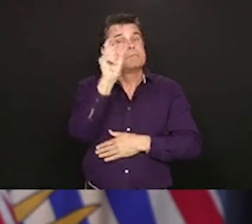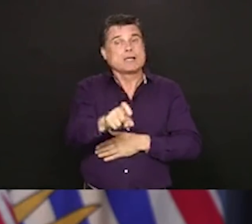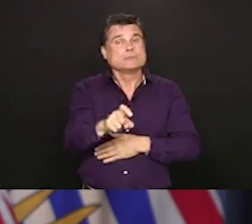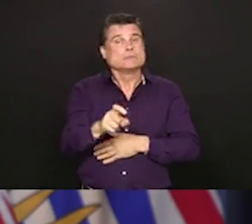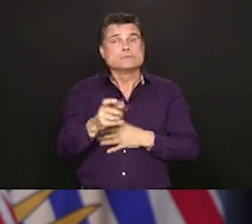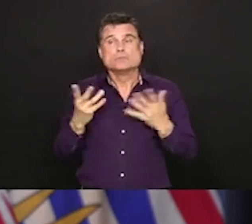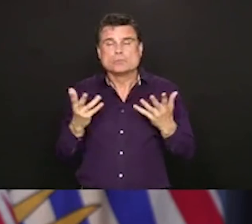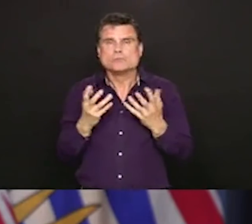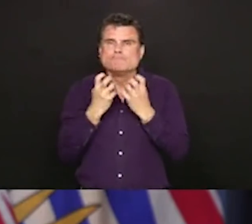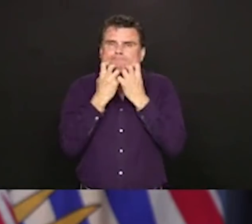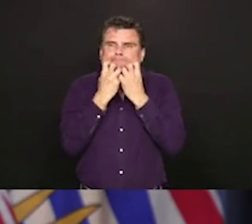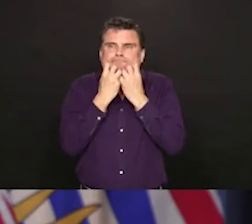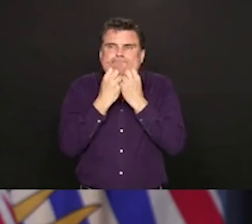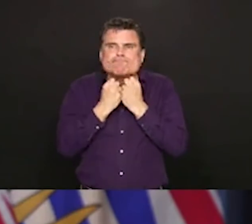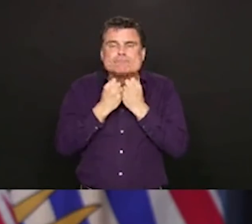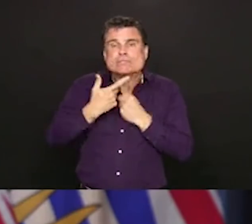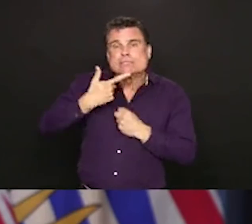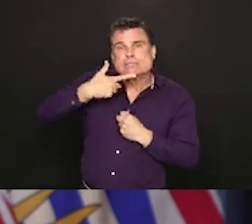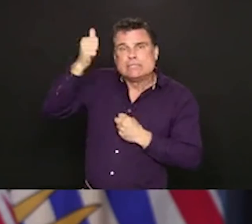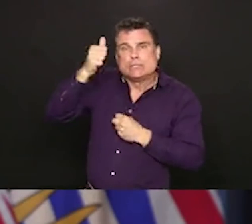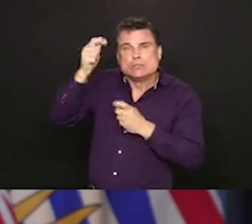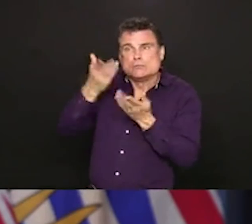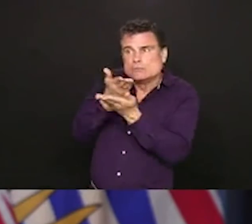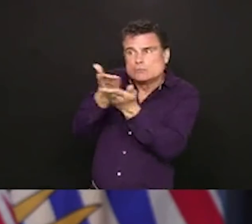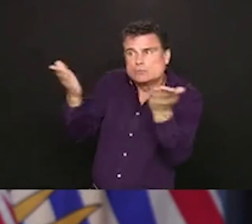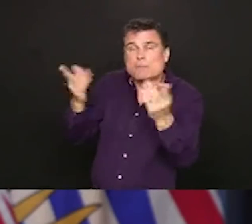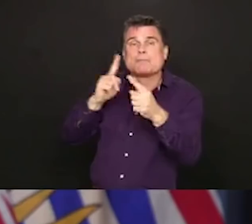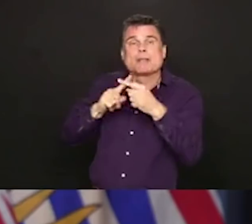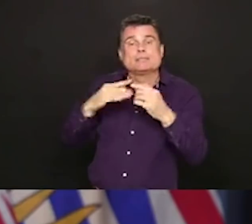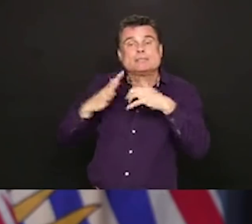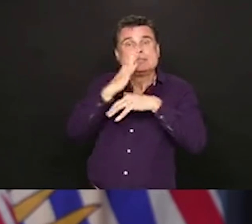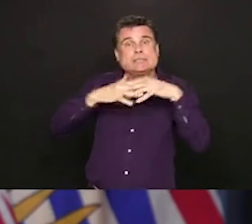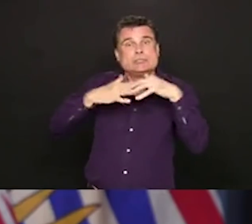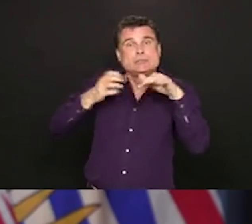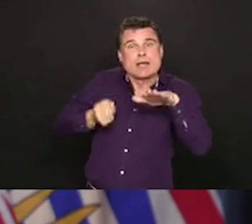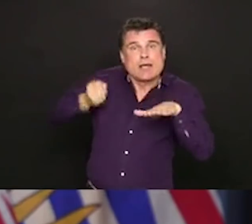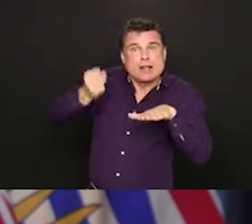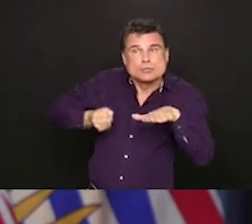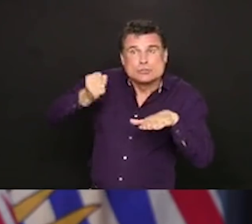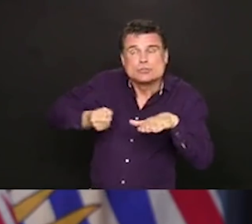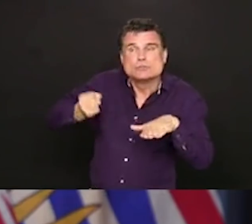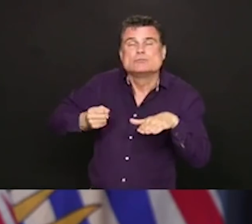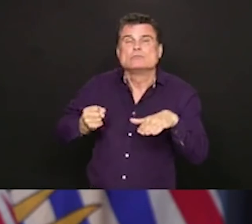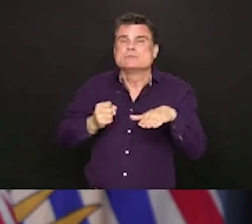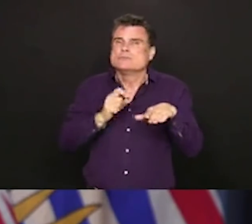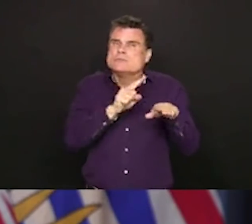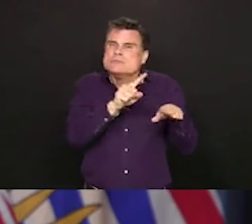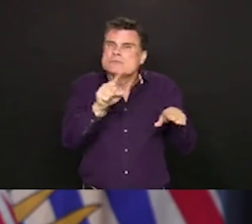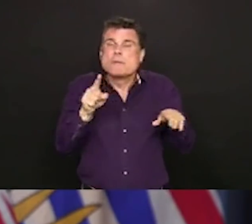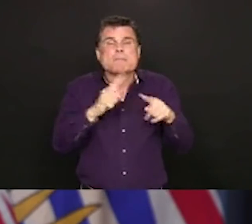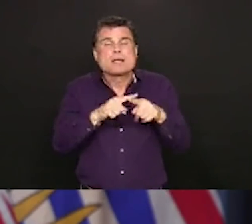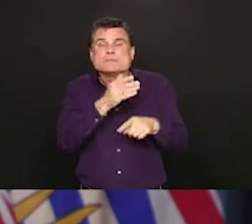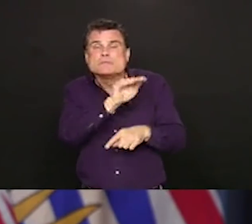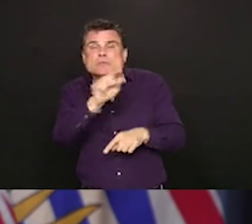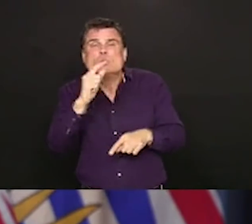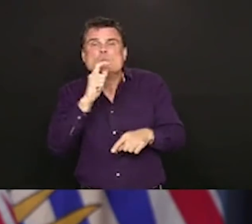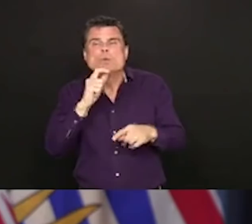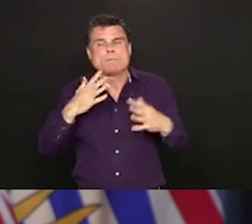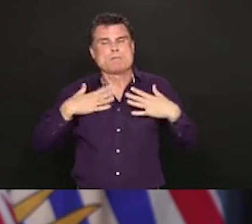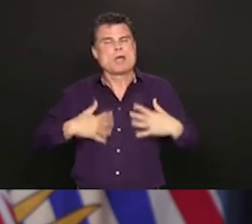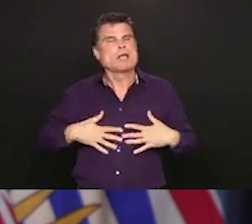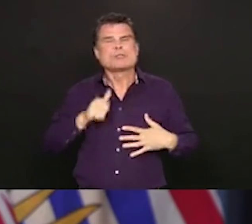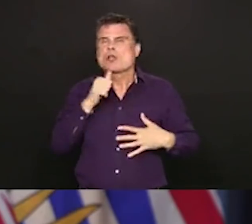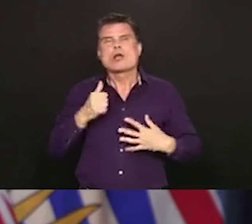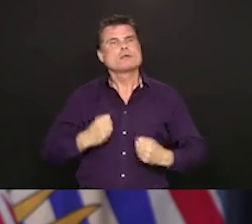diabetes or immune suppression who are going through cancer treatments. People with heart disease. We are all at risk